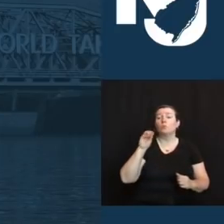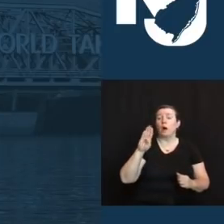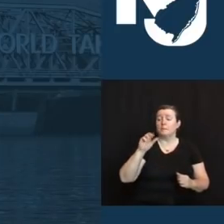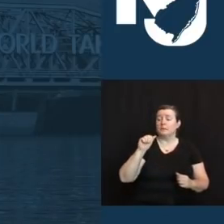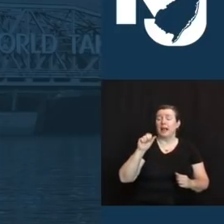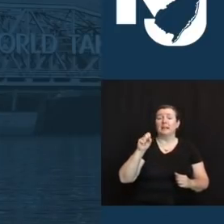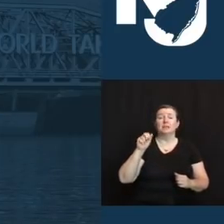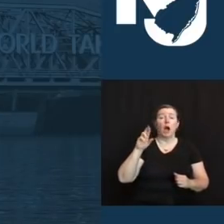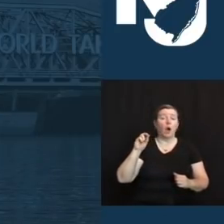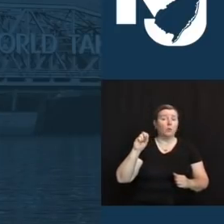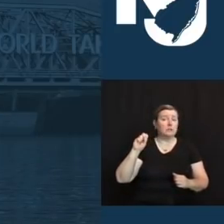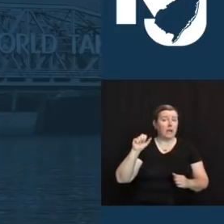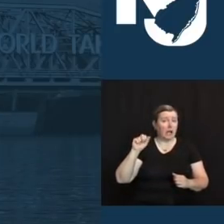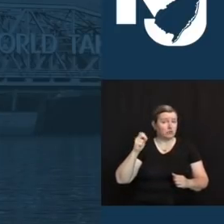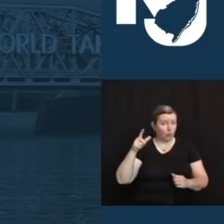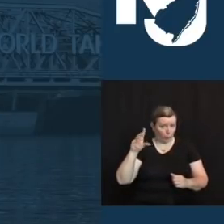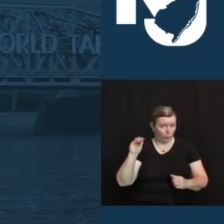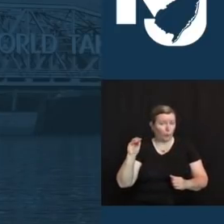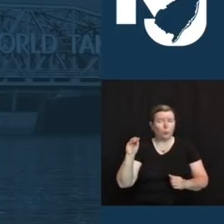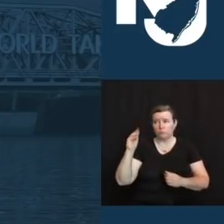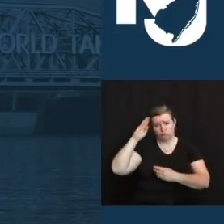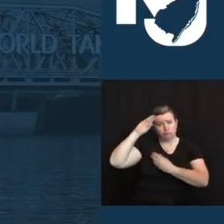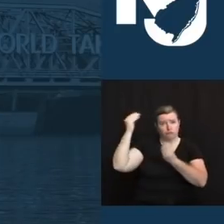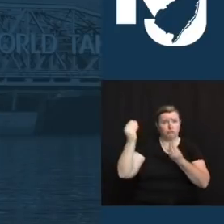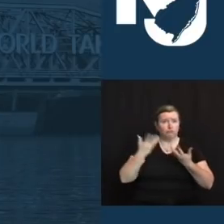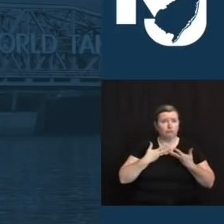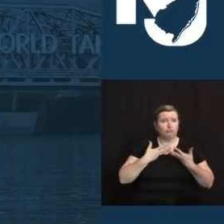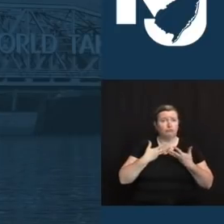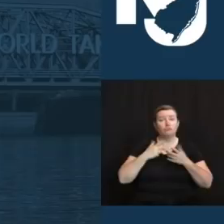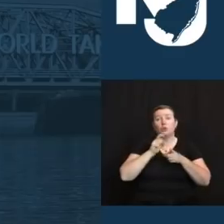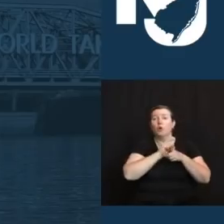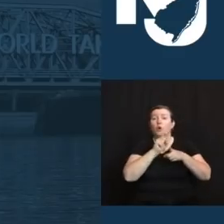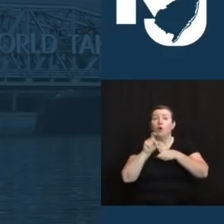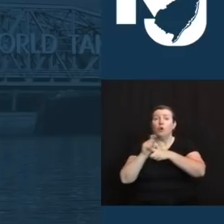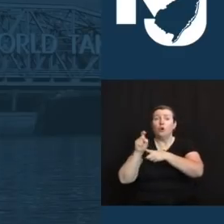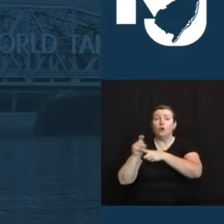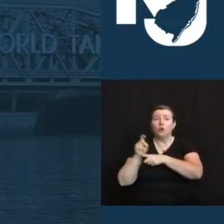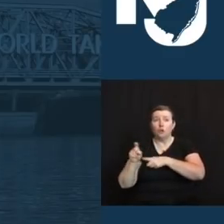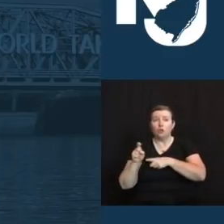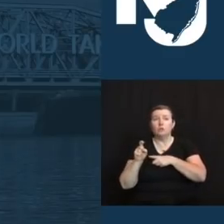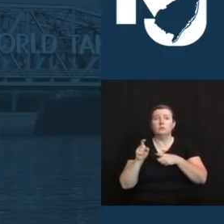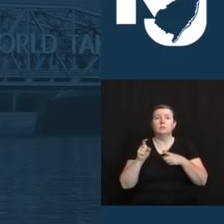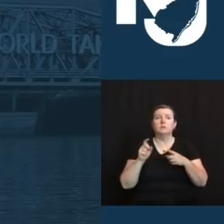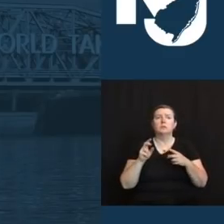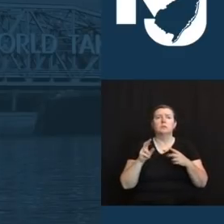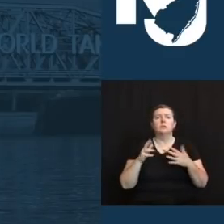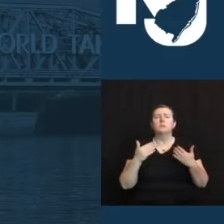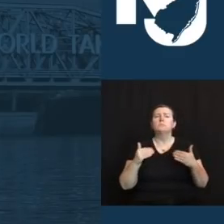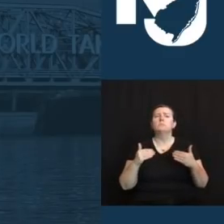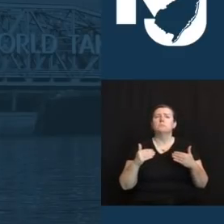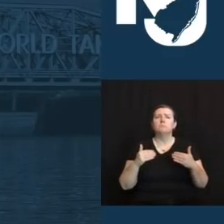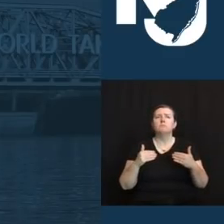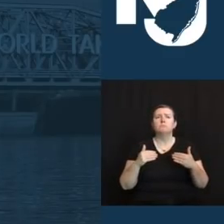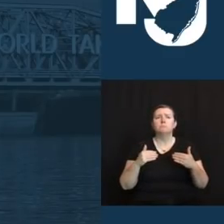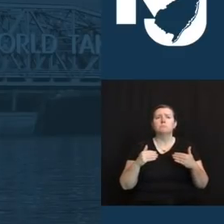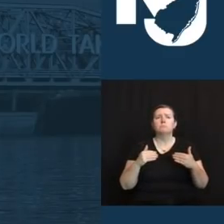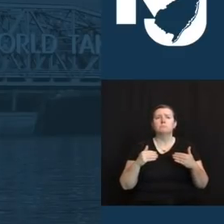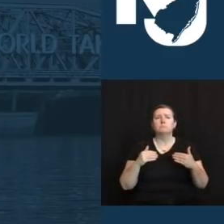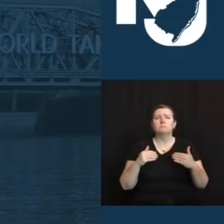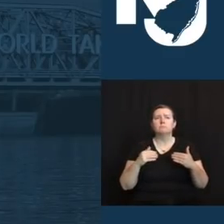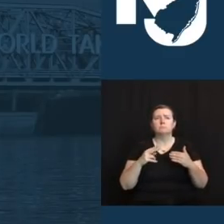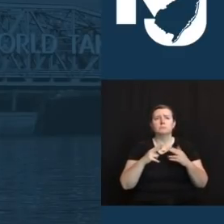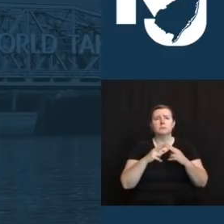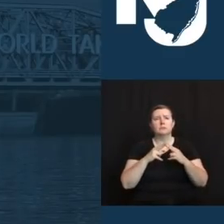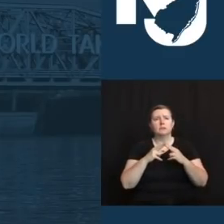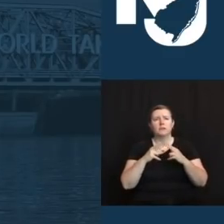into the department's new call center can be traced to very specific and individualized issues. This is a point that I've made